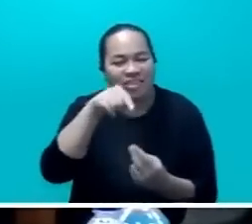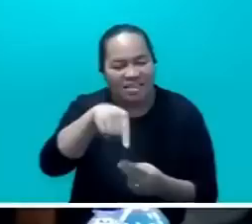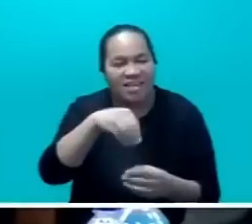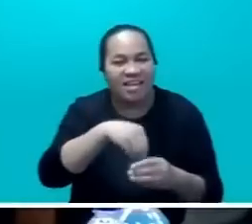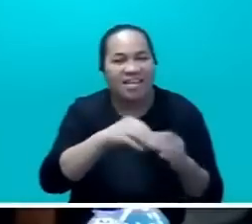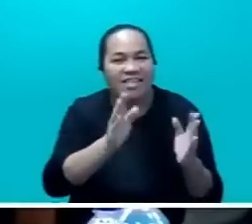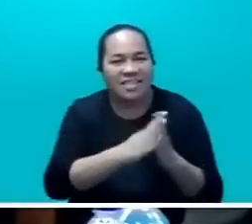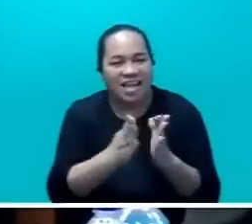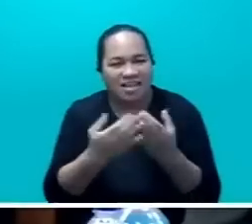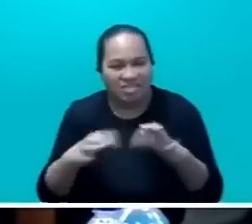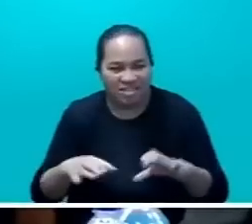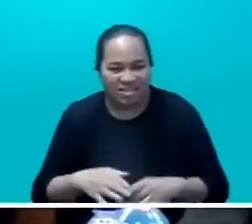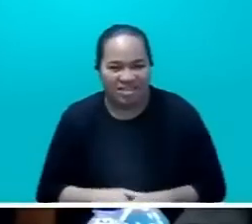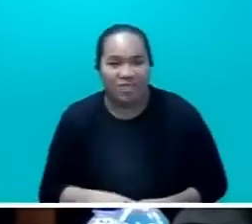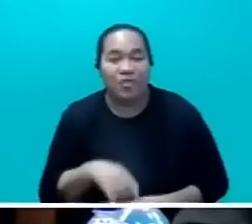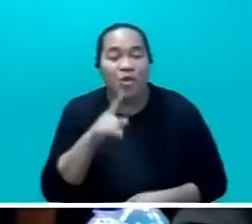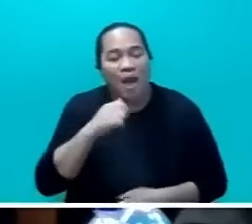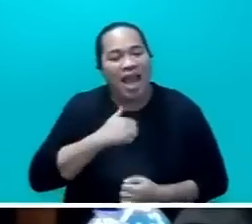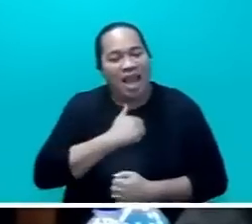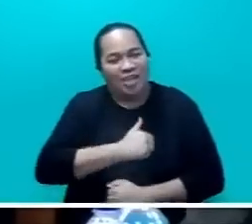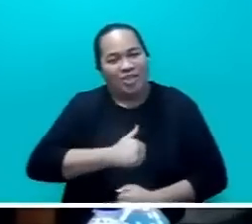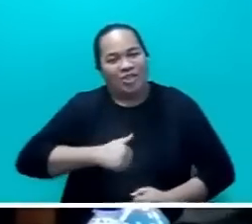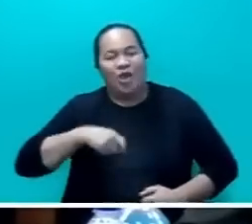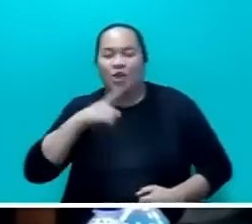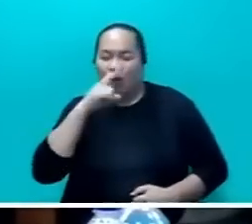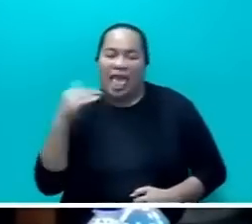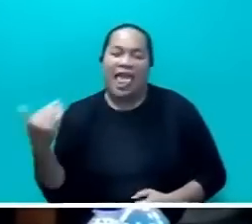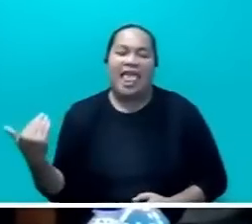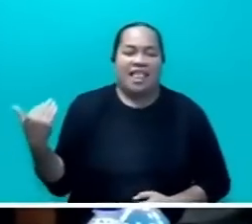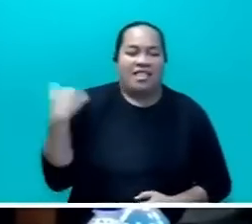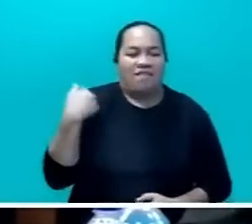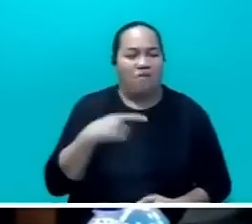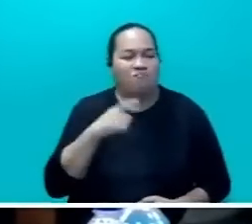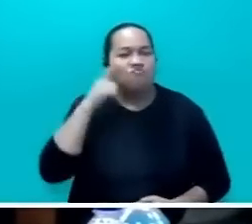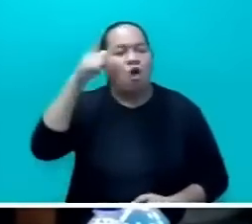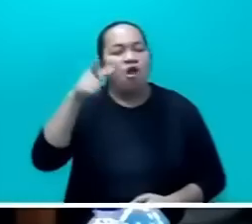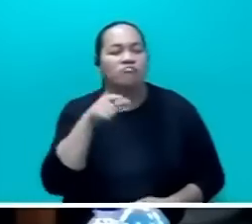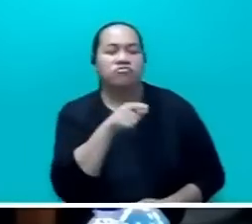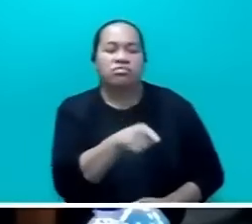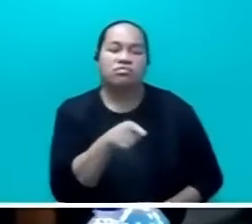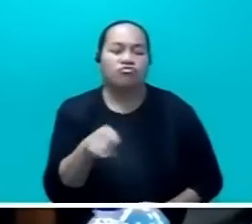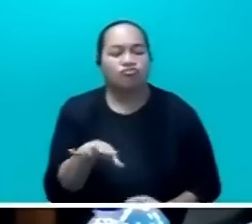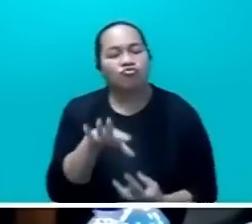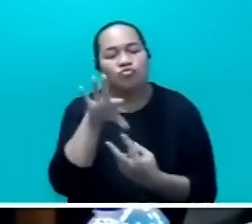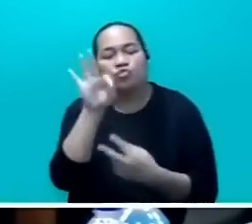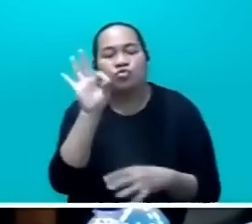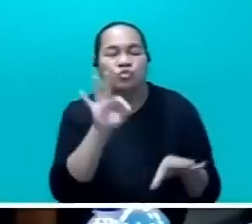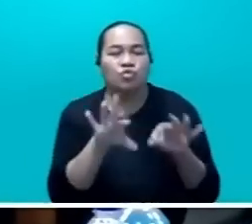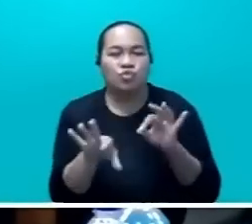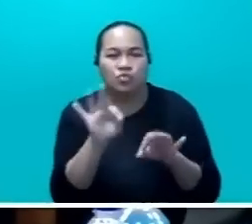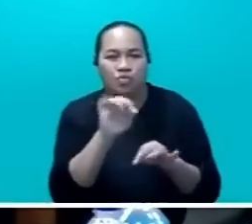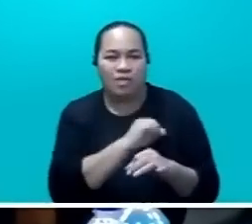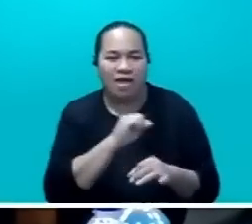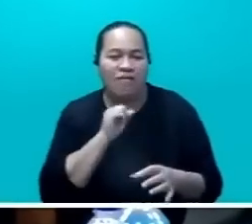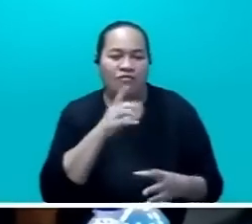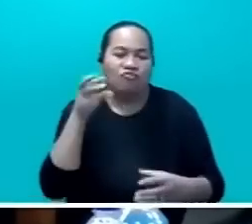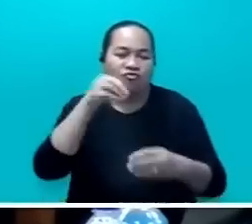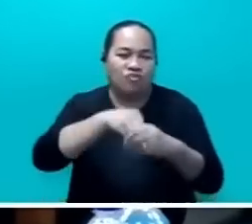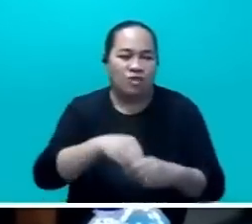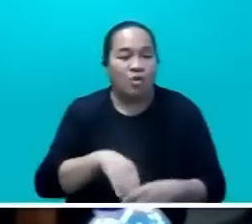why. Because they were enjoying the interference, enjoying, appointing administrators, enjoying,